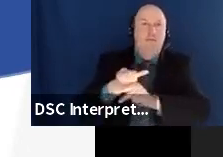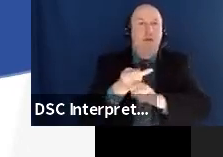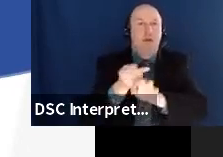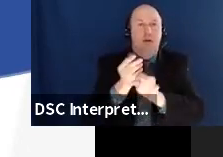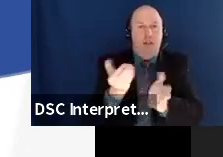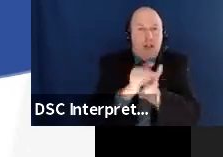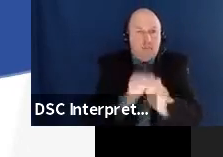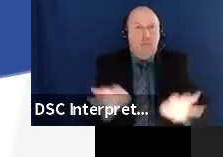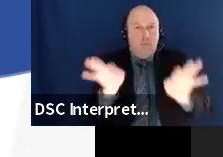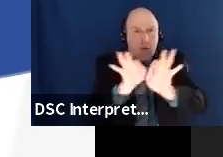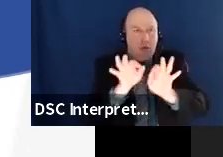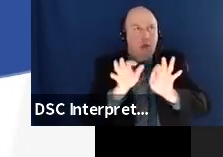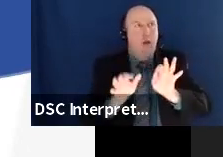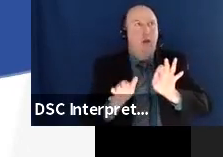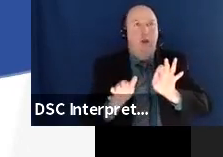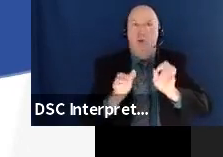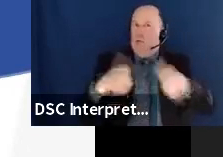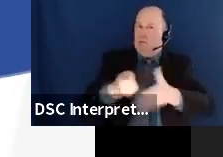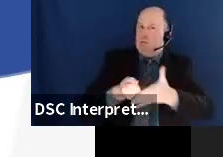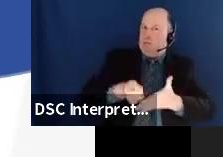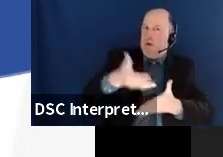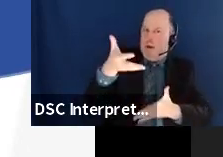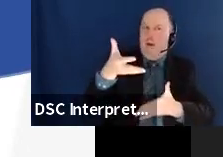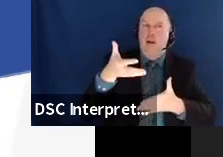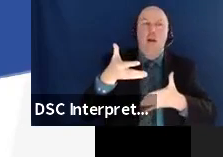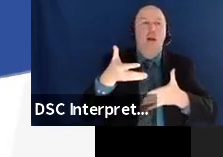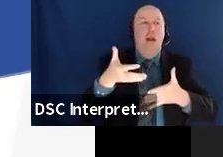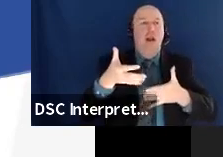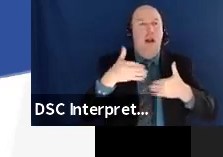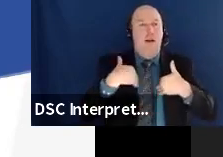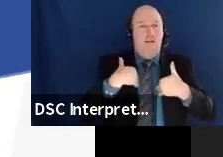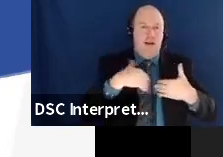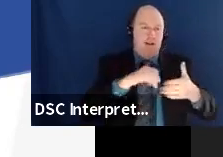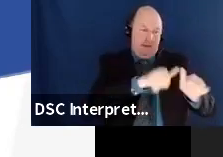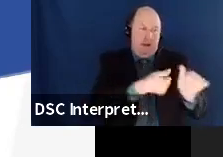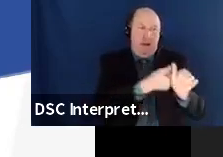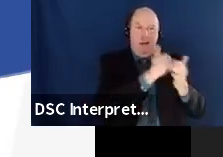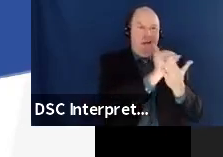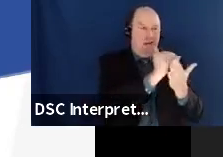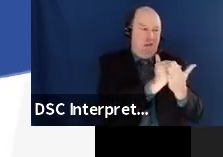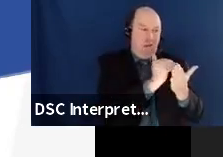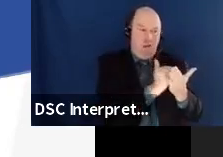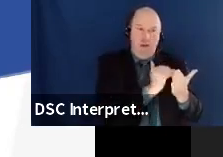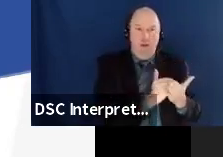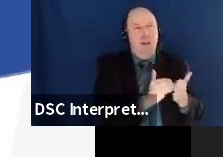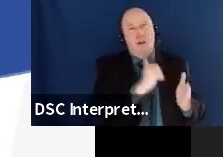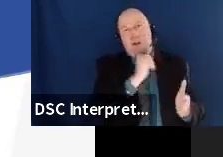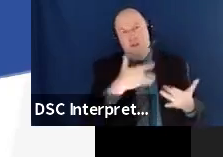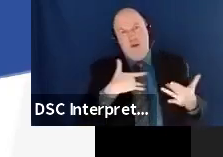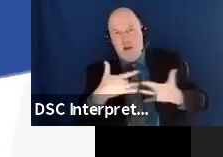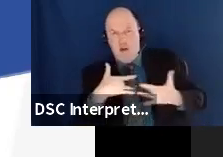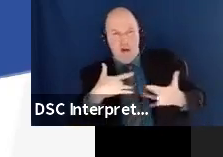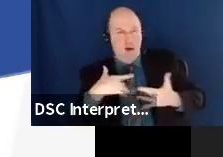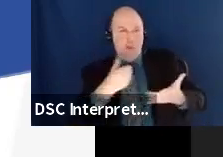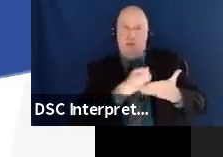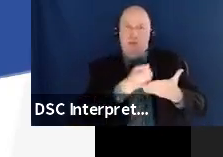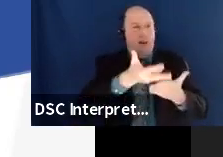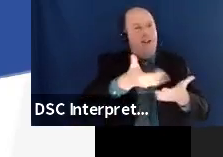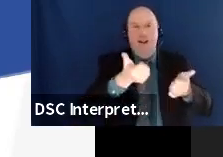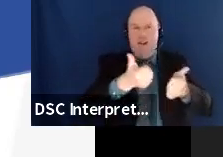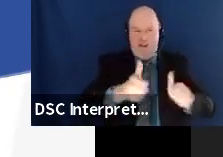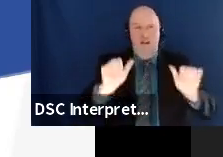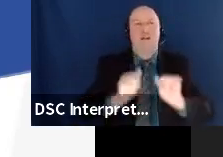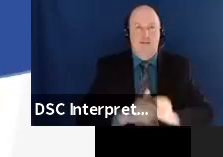again, we could run into wasted doses. And by having a standby list, we're not going to have to worry about wasting any of